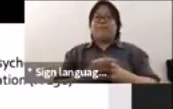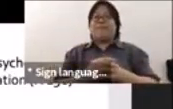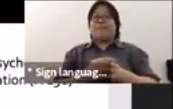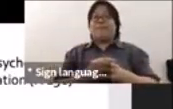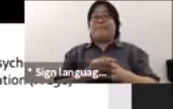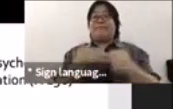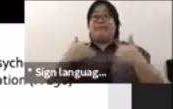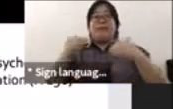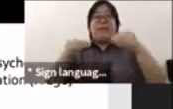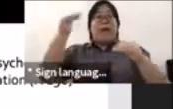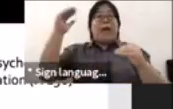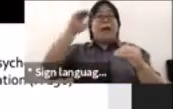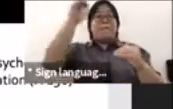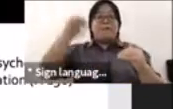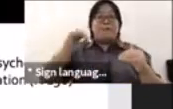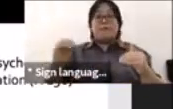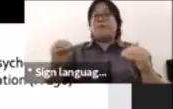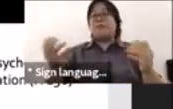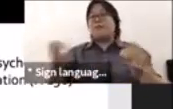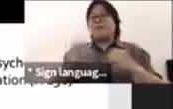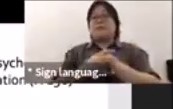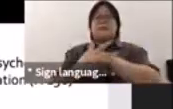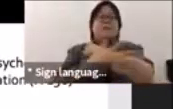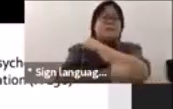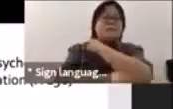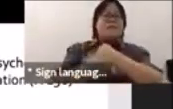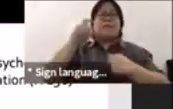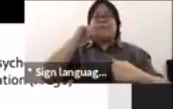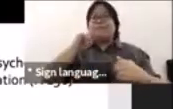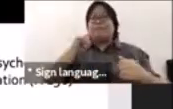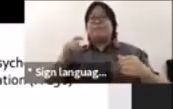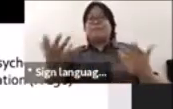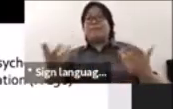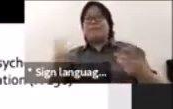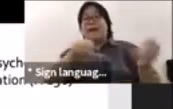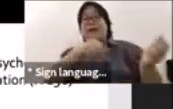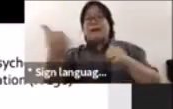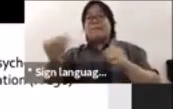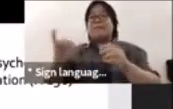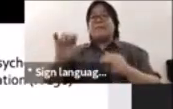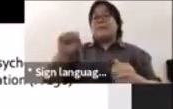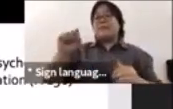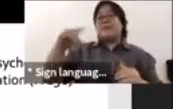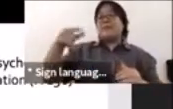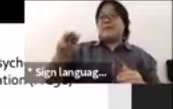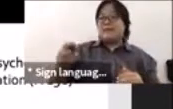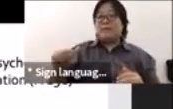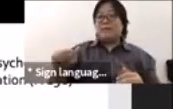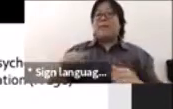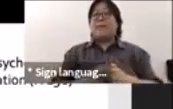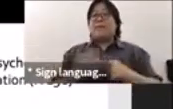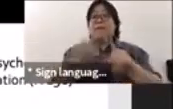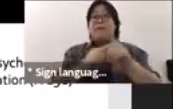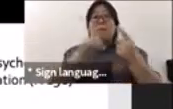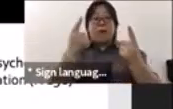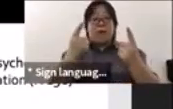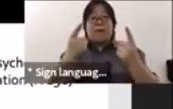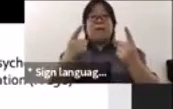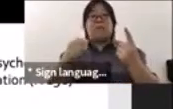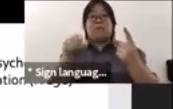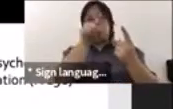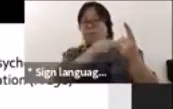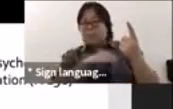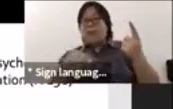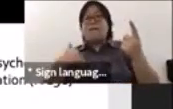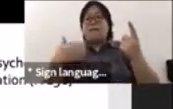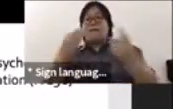higher percentage share of poor sexual health outcome. Now the categories of stigma, though out of 11 who have replied, they have felt some kind